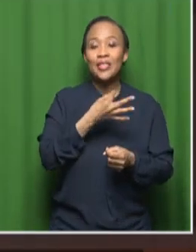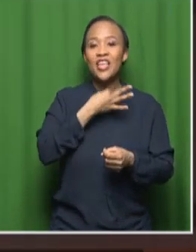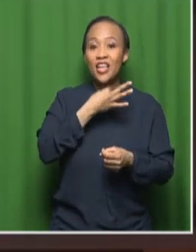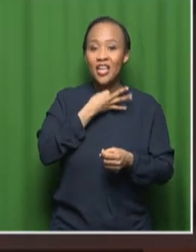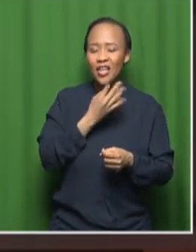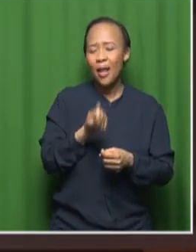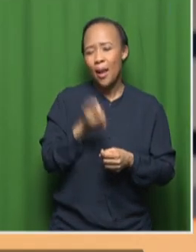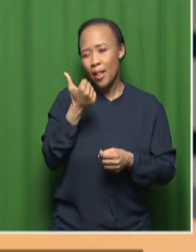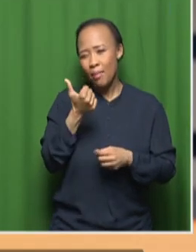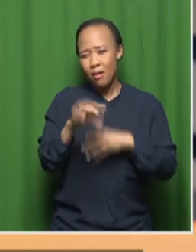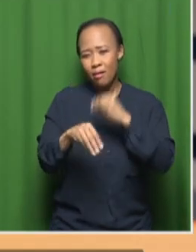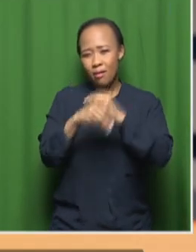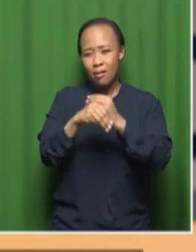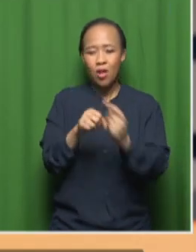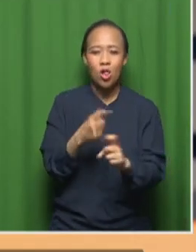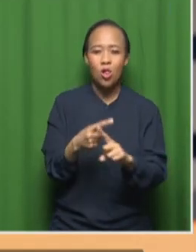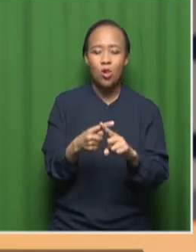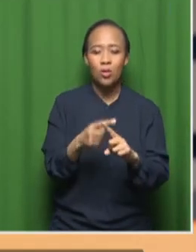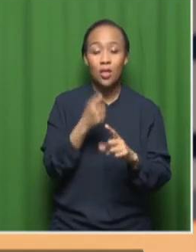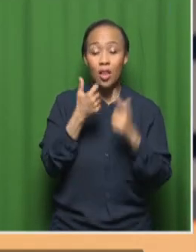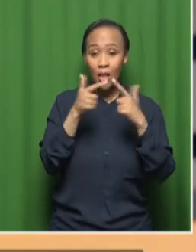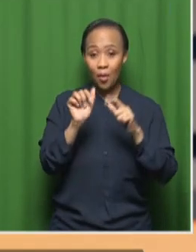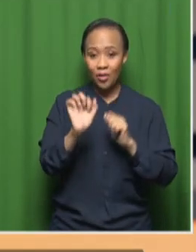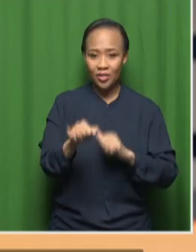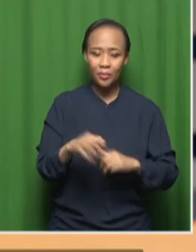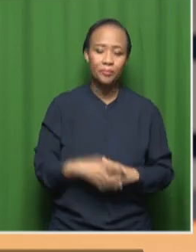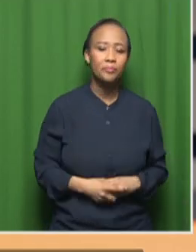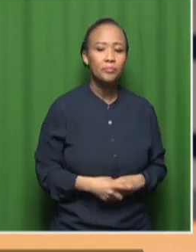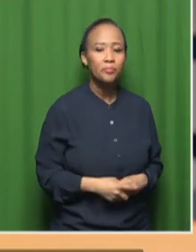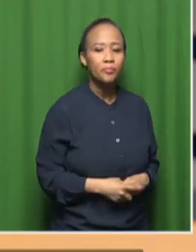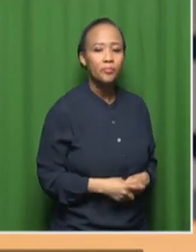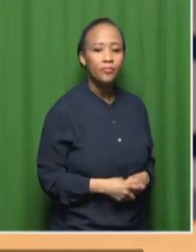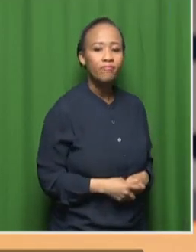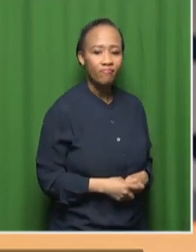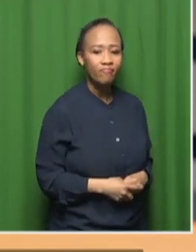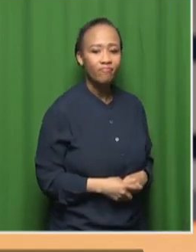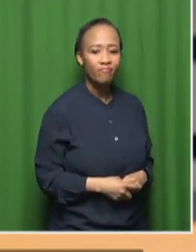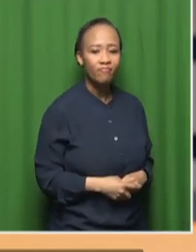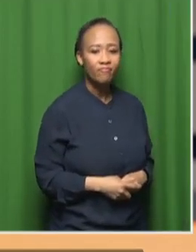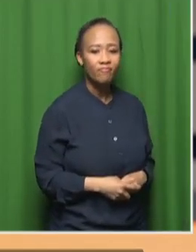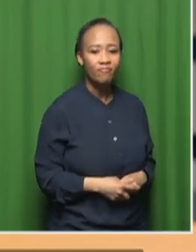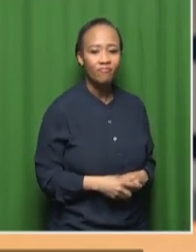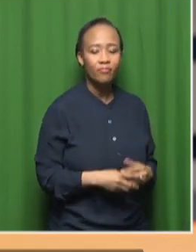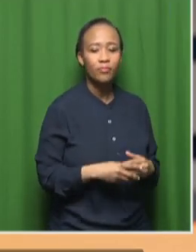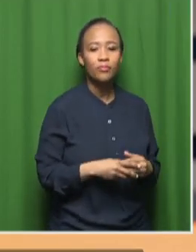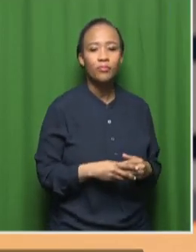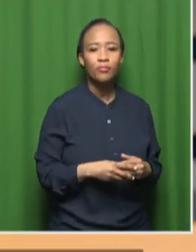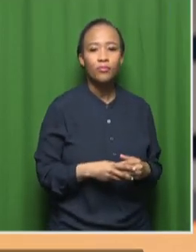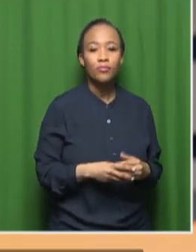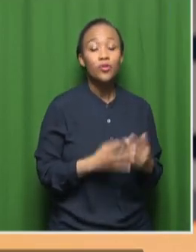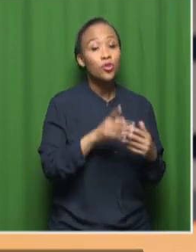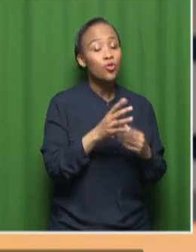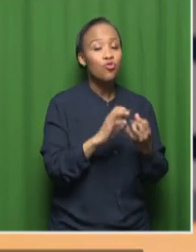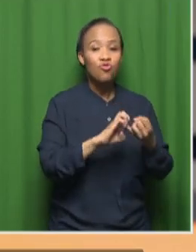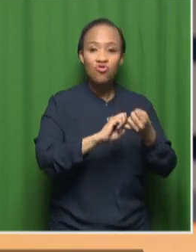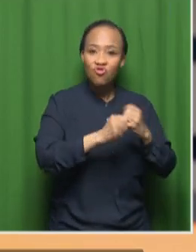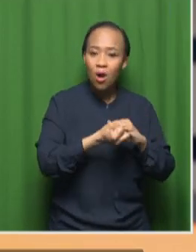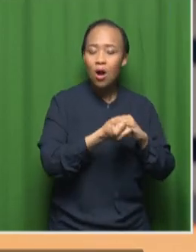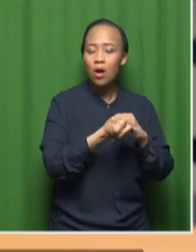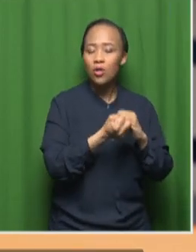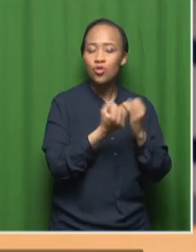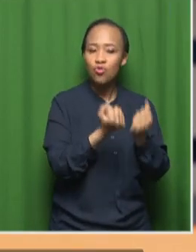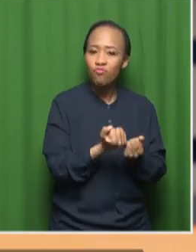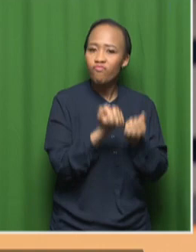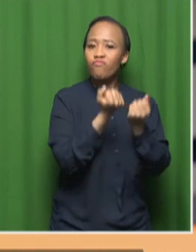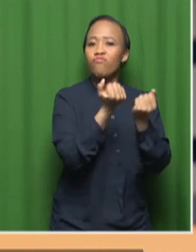Okay. Yes. Yeah, and speaking of content, let's delve deeper on the content. Yeah. What is it that you're trying to convey through